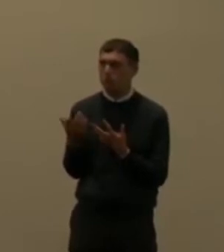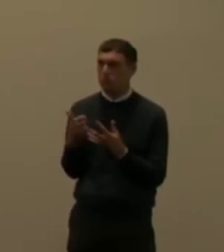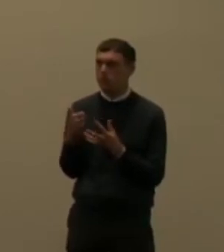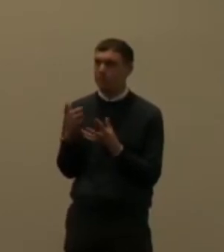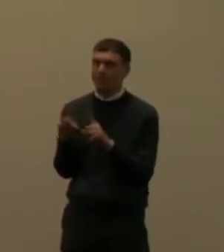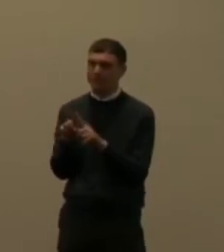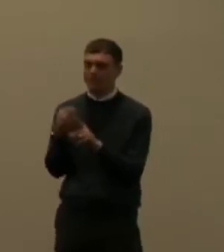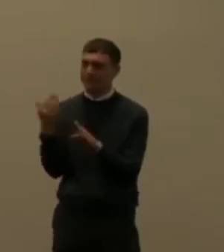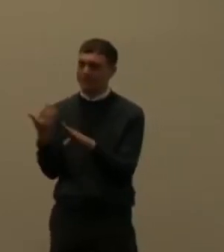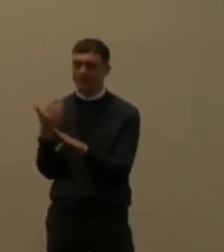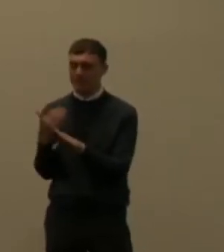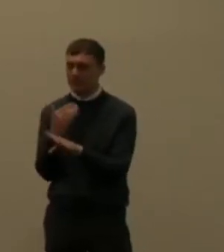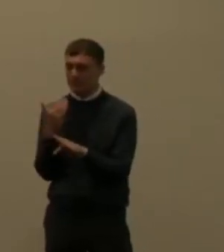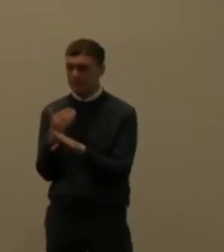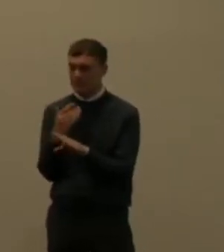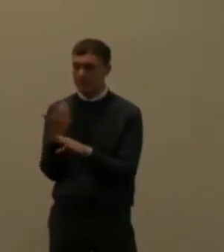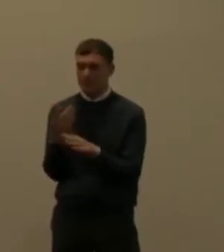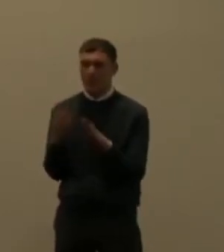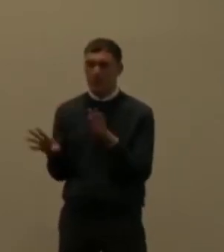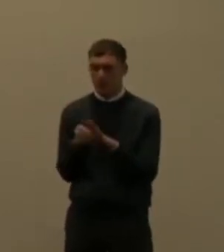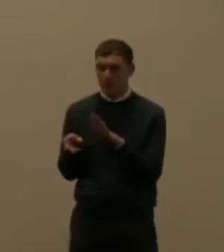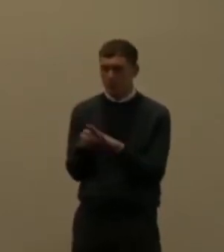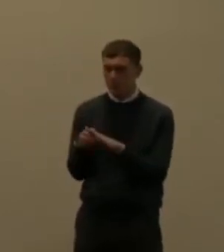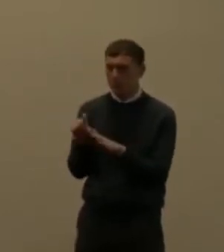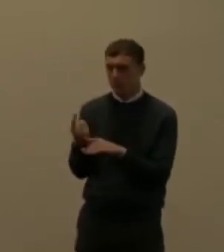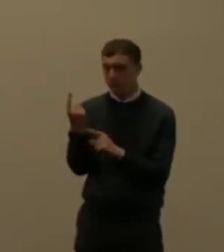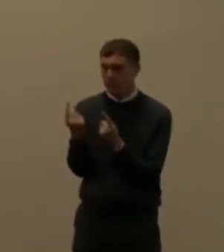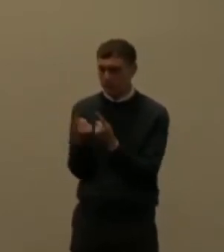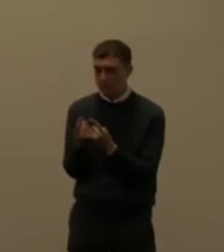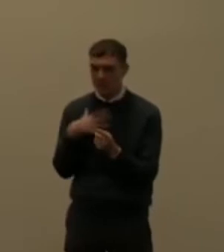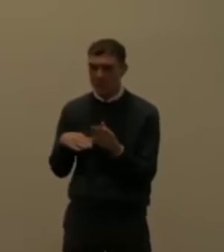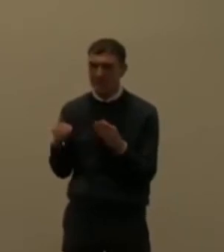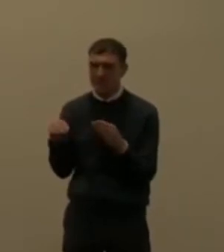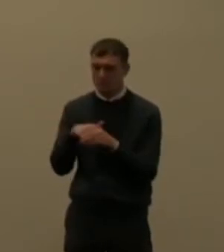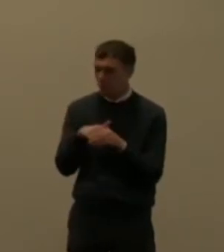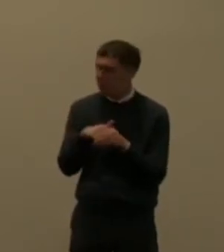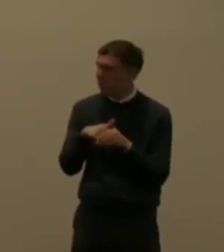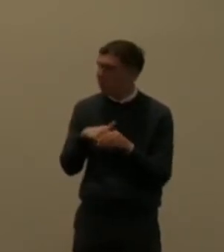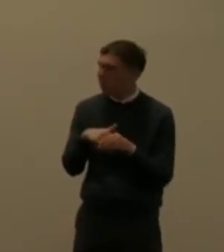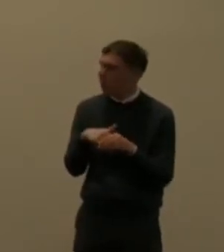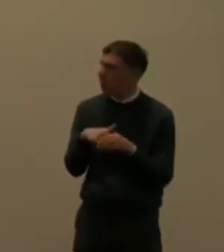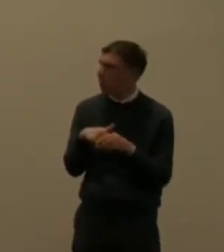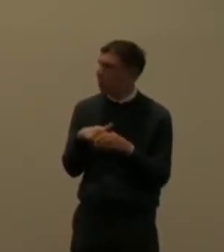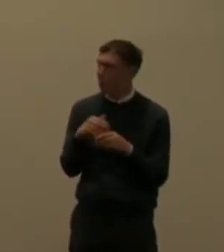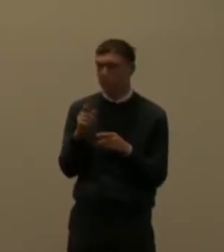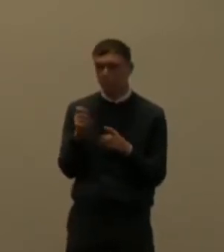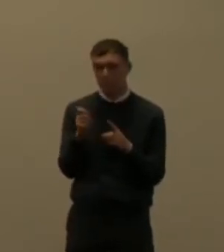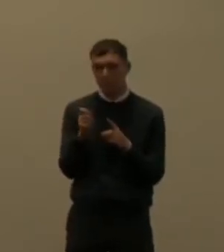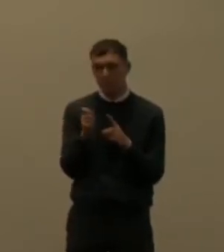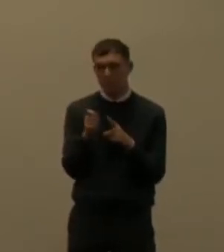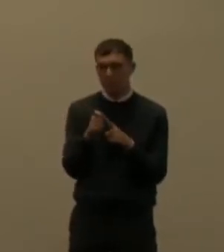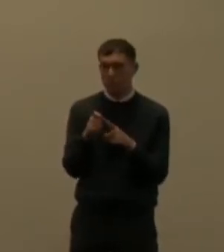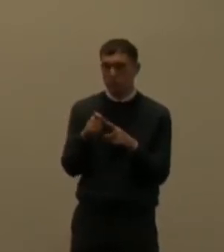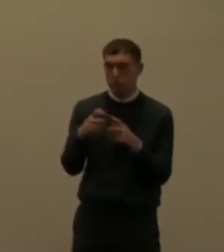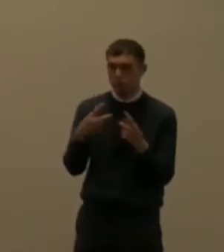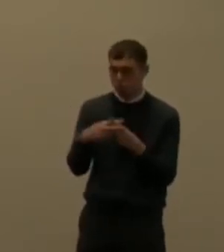task that is running on the cloud. So the first thing that I want to do is to install the Power Platform tool. Now, then,